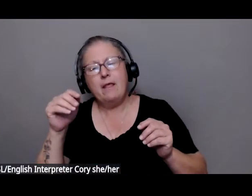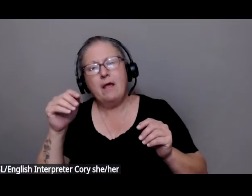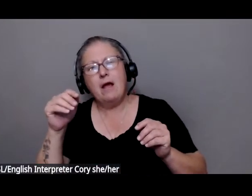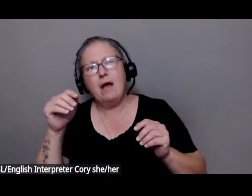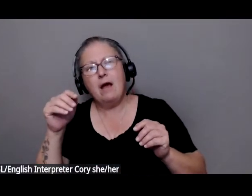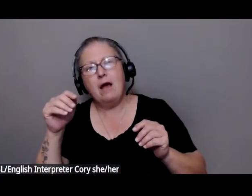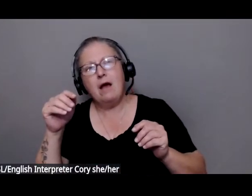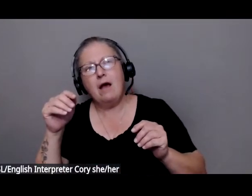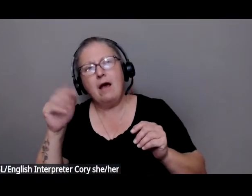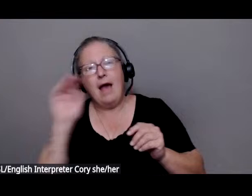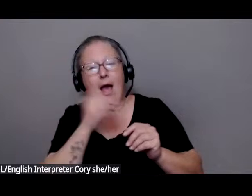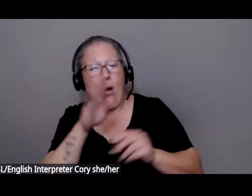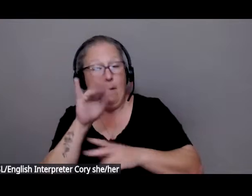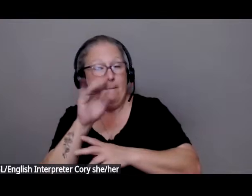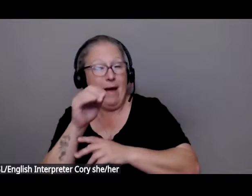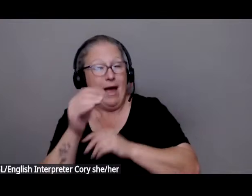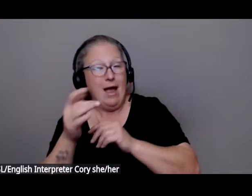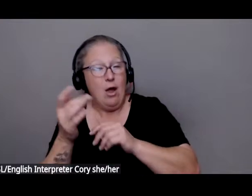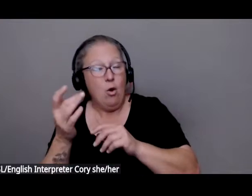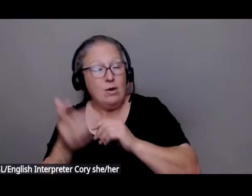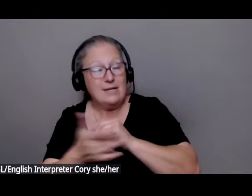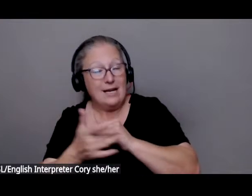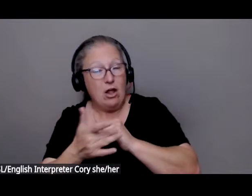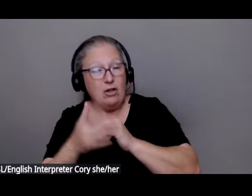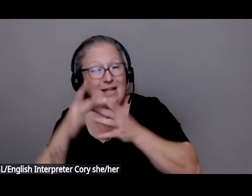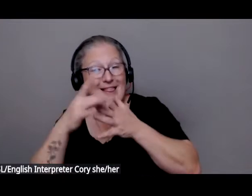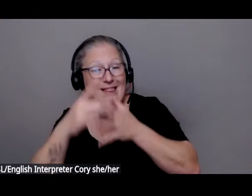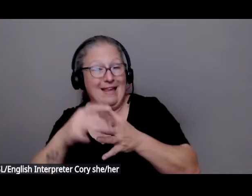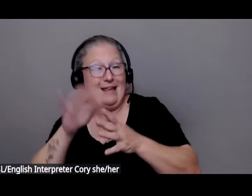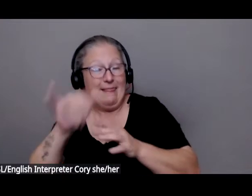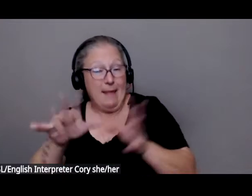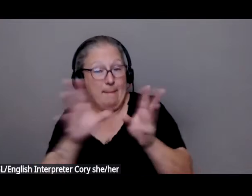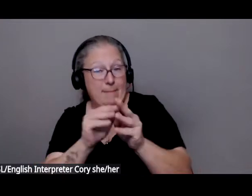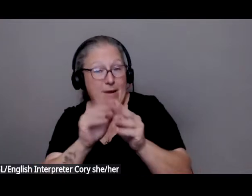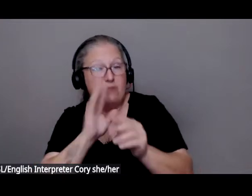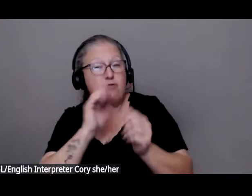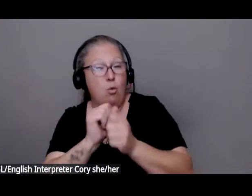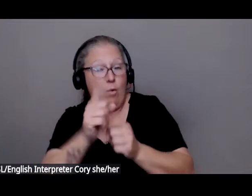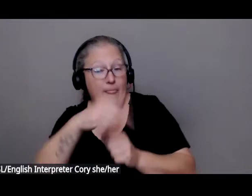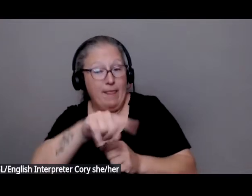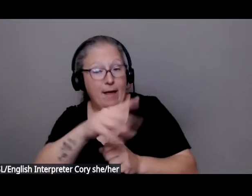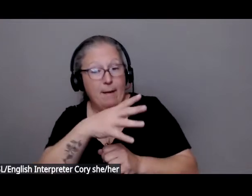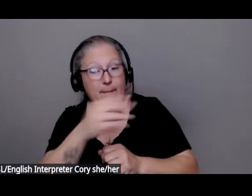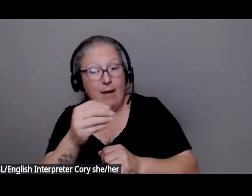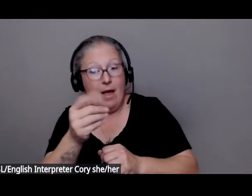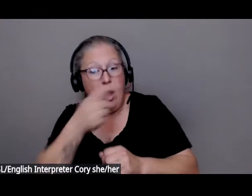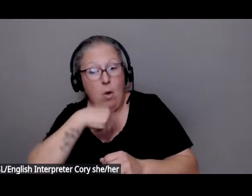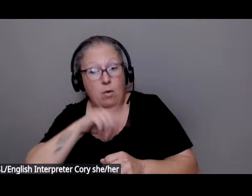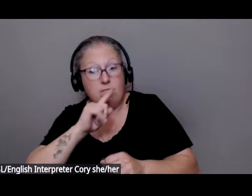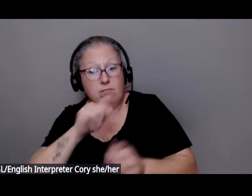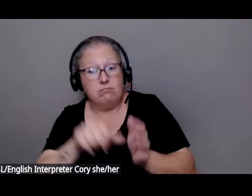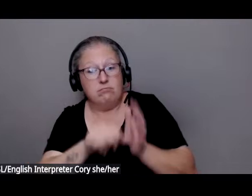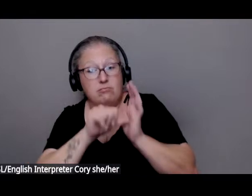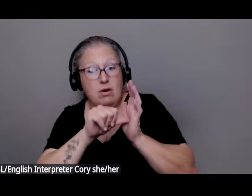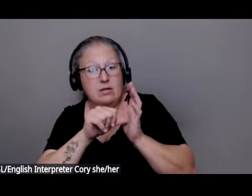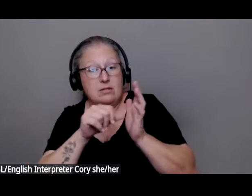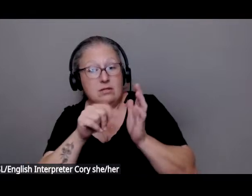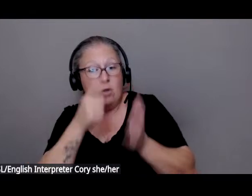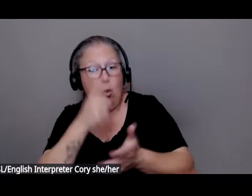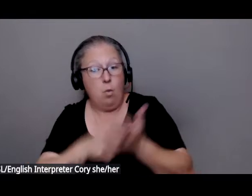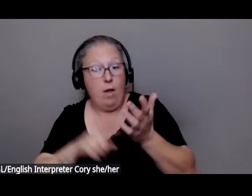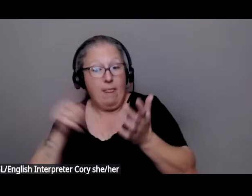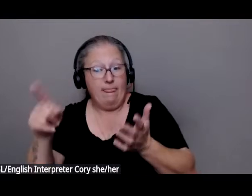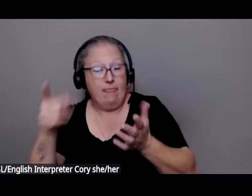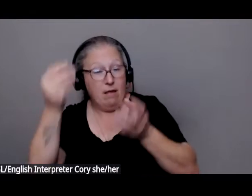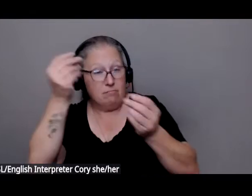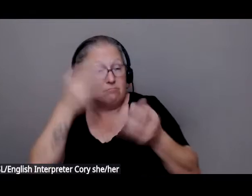our biotechnology lead at that meeting to talk Oh, with them, and we were really impressed by what they were sharing.